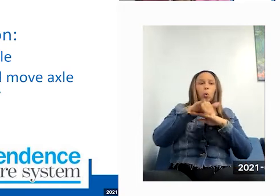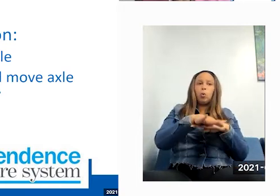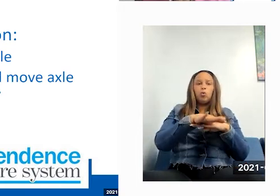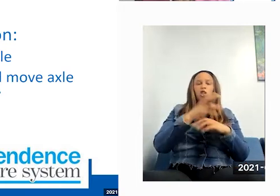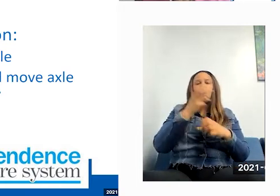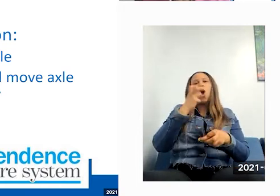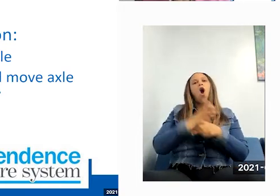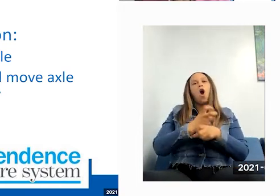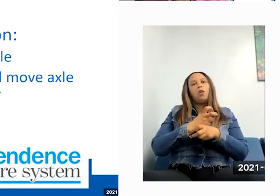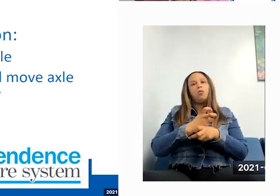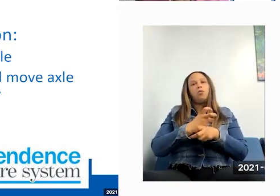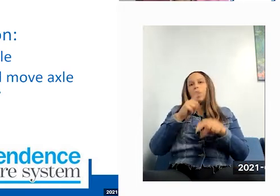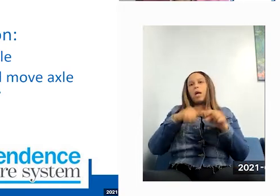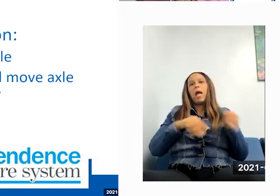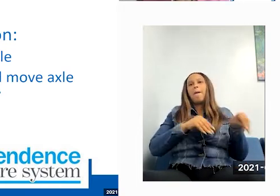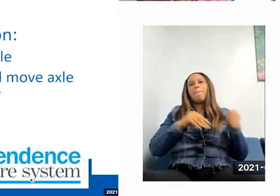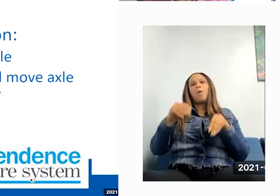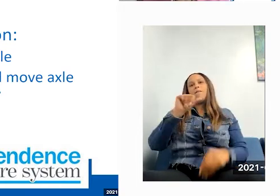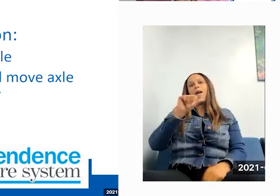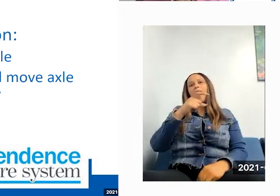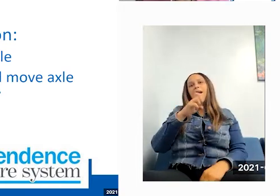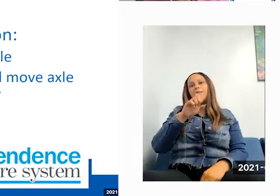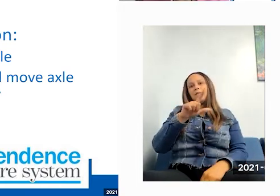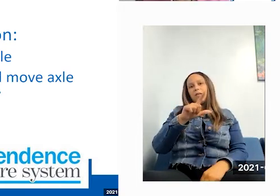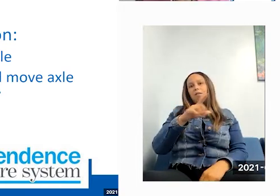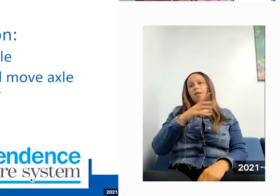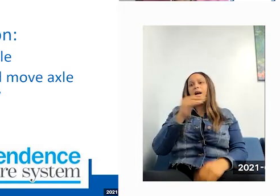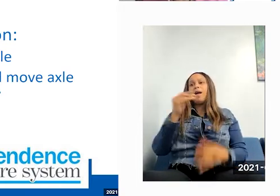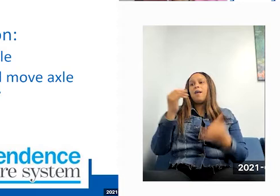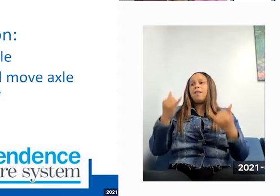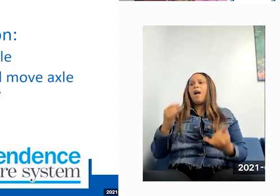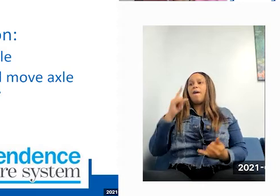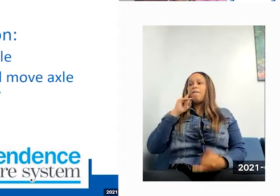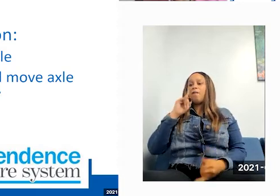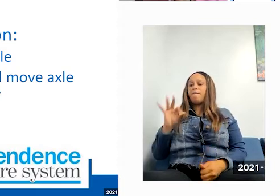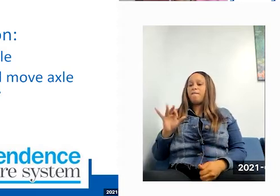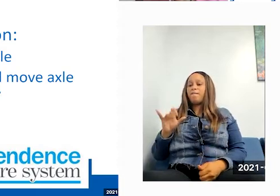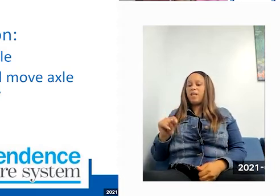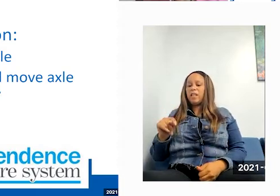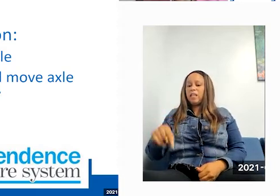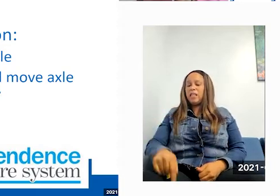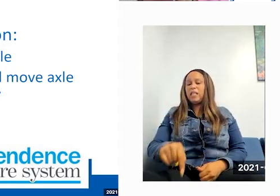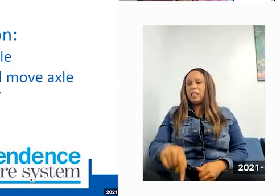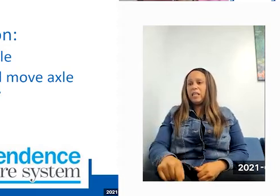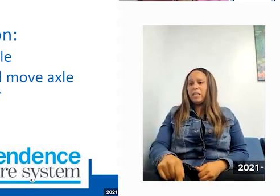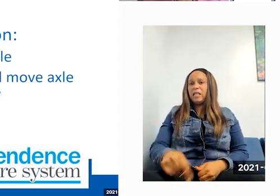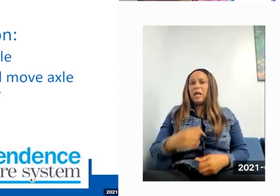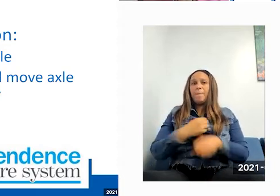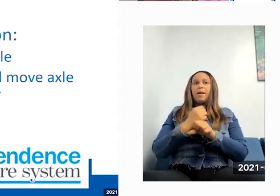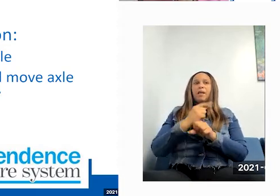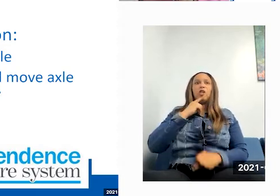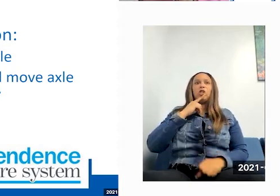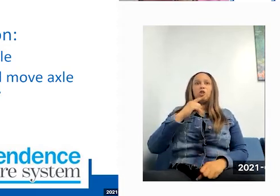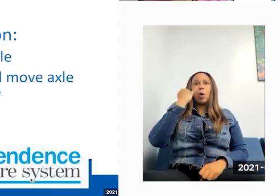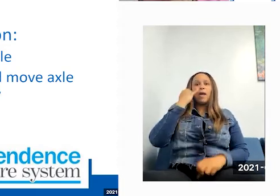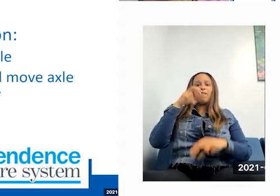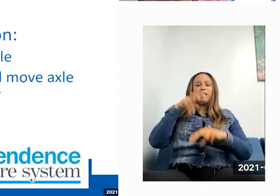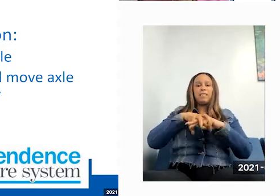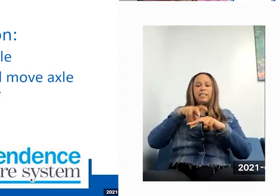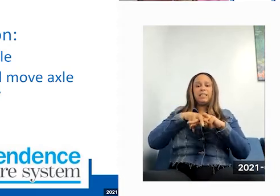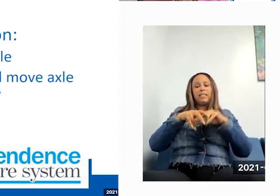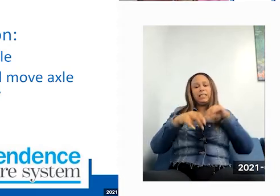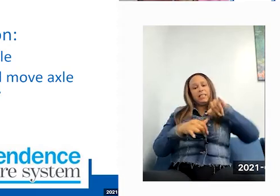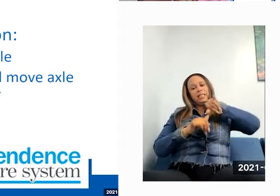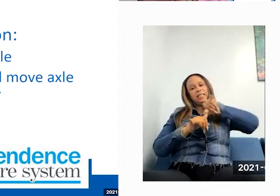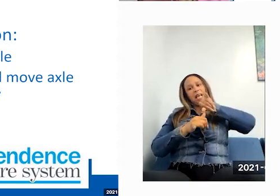axle. And then finally, for foot propellers, being sure that the seat height allows someone to what we call